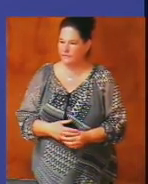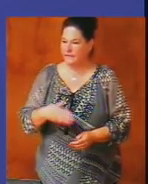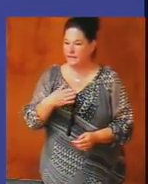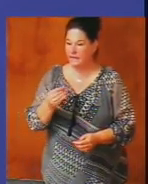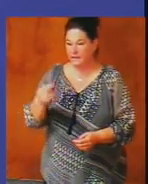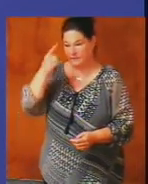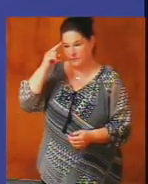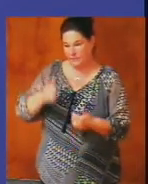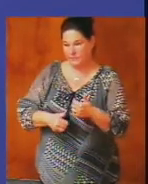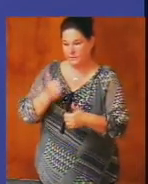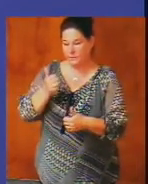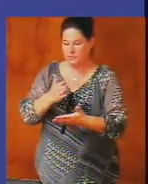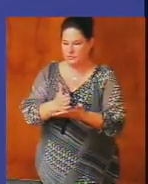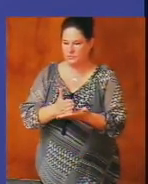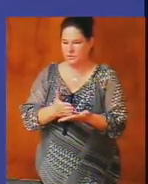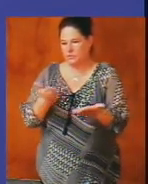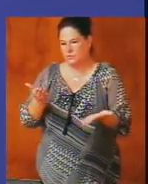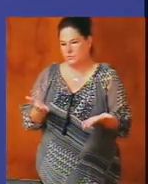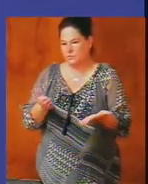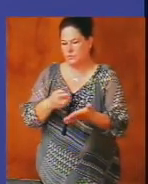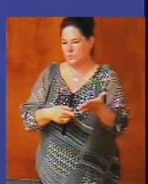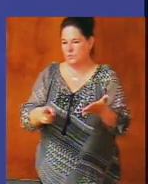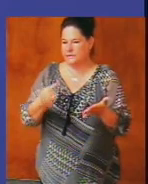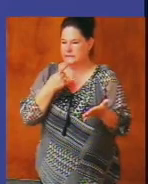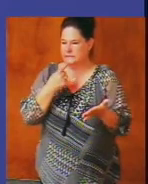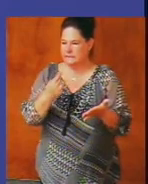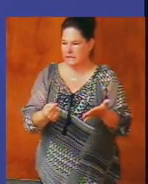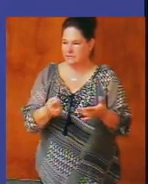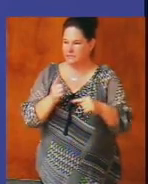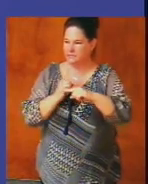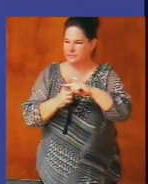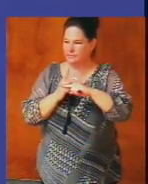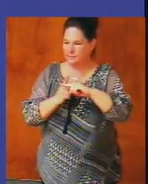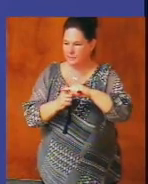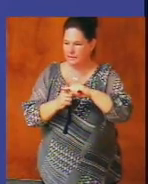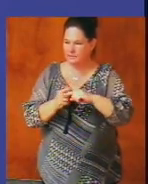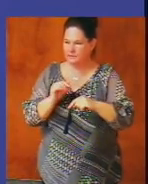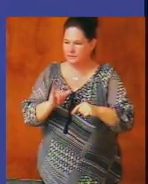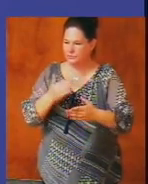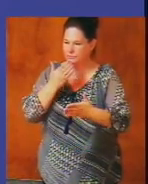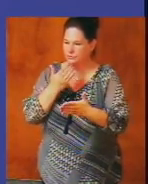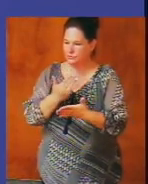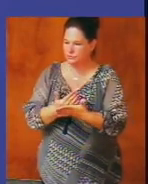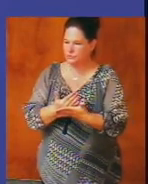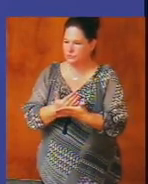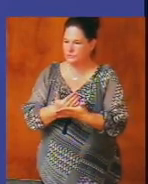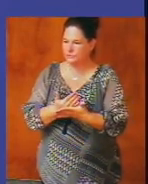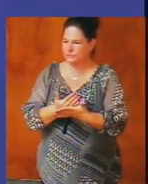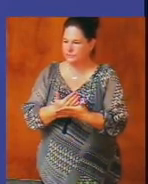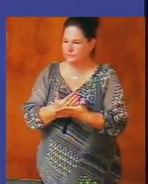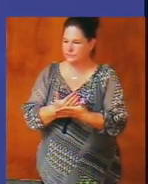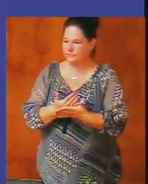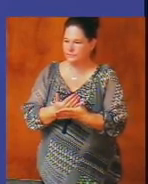And for the most part, what he reports is positive. It's good.